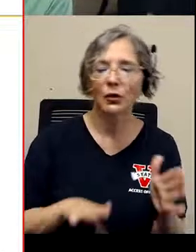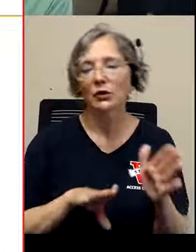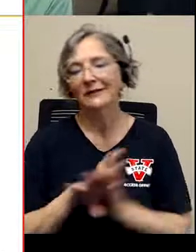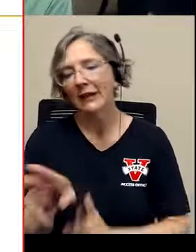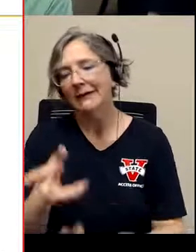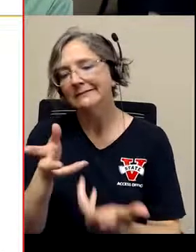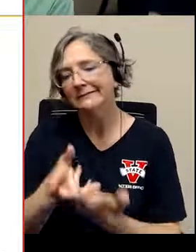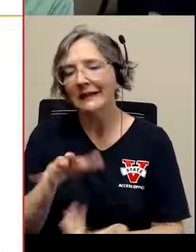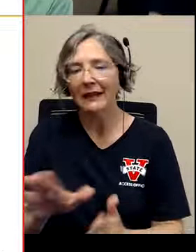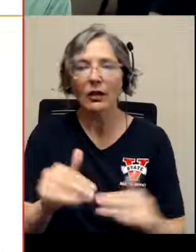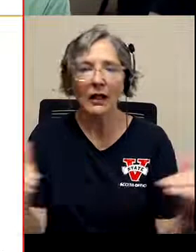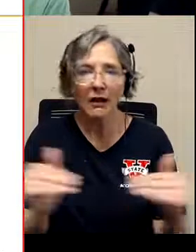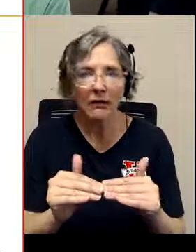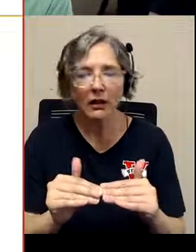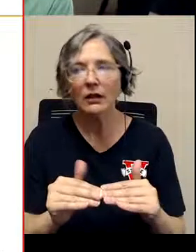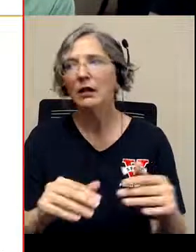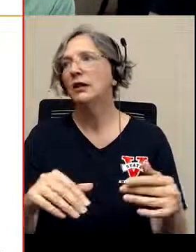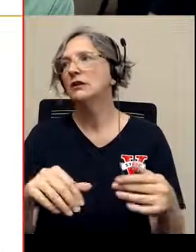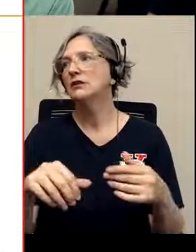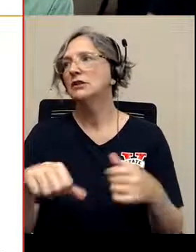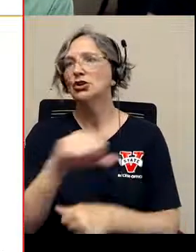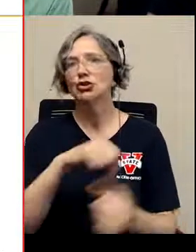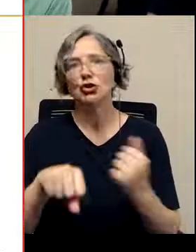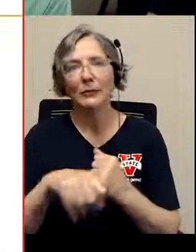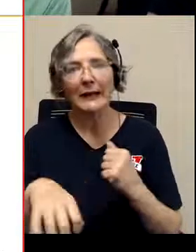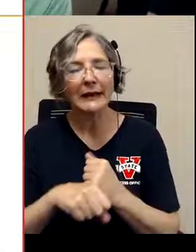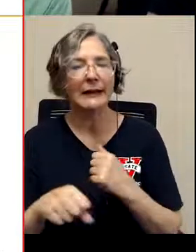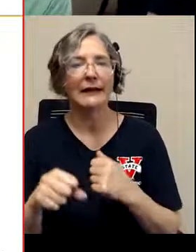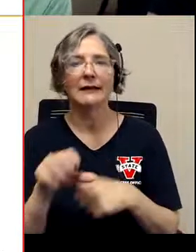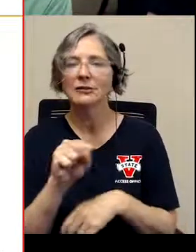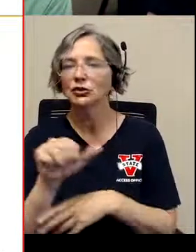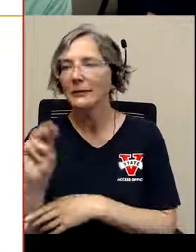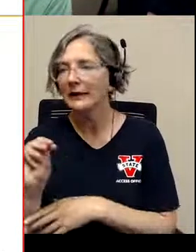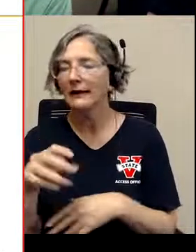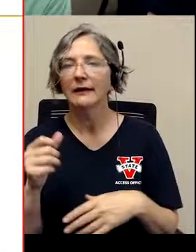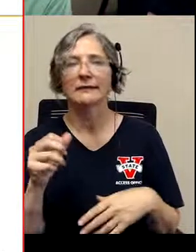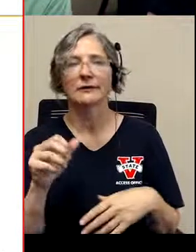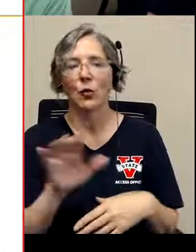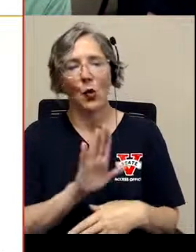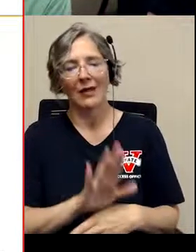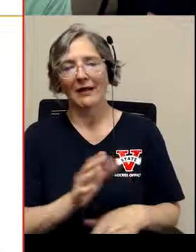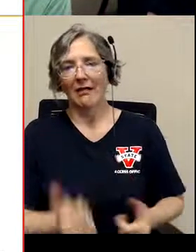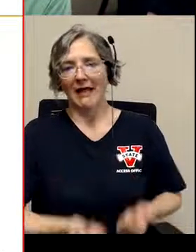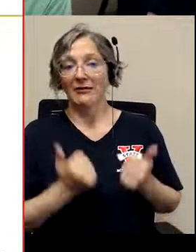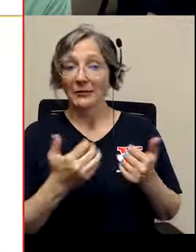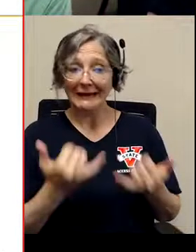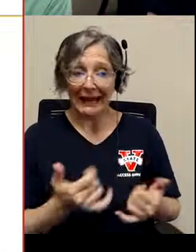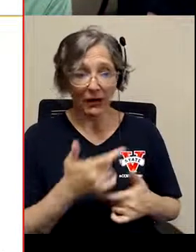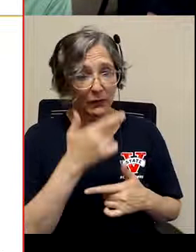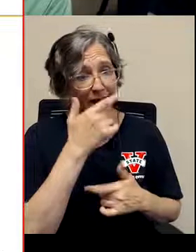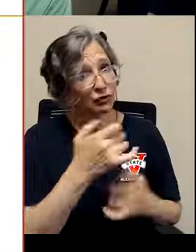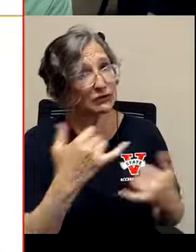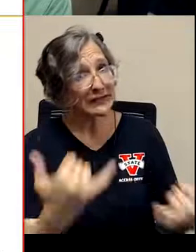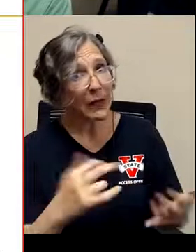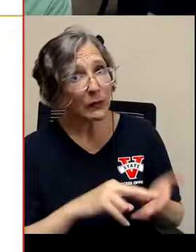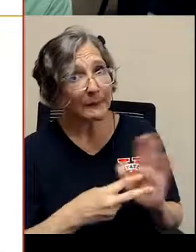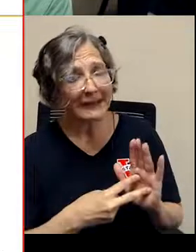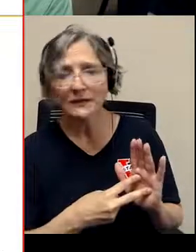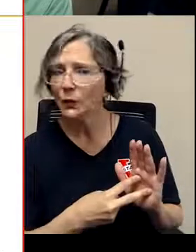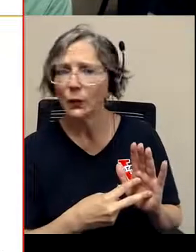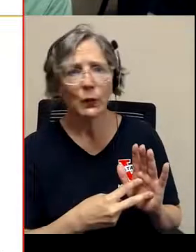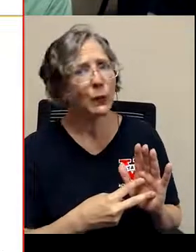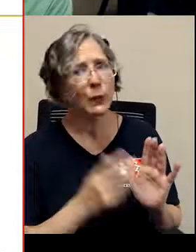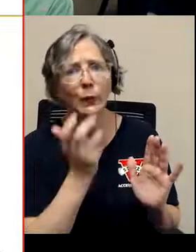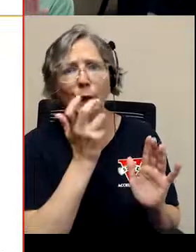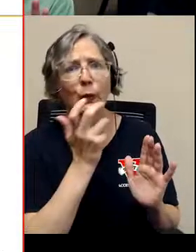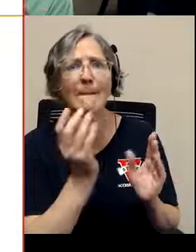appropriate, what was going on with social media or going on in their lives. Again, even with interest now, getting to know students personally means so much more